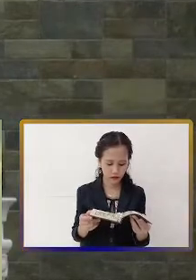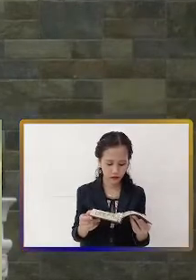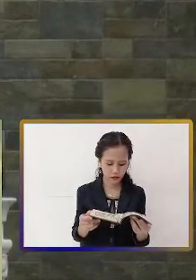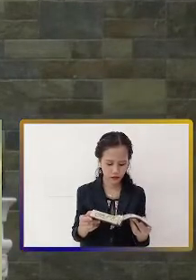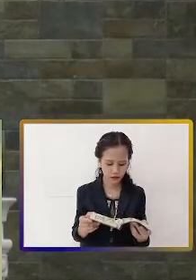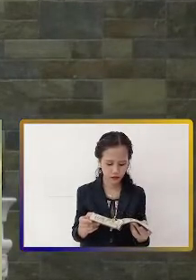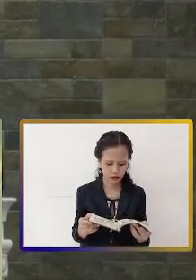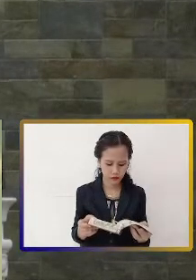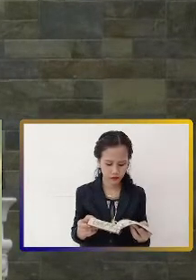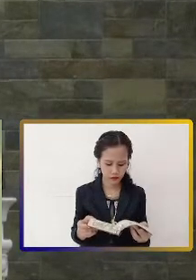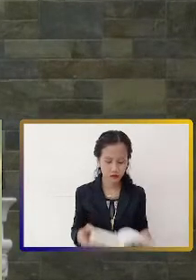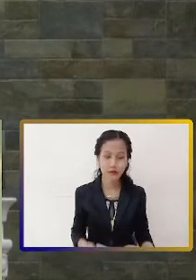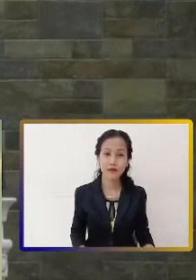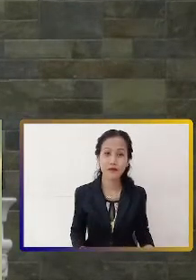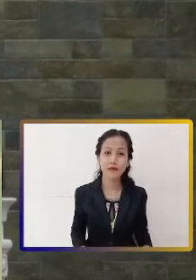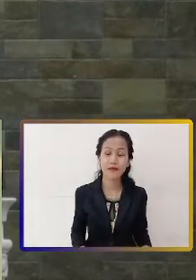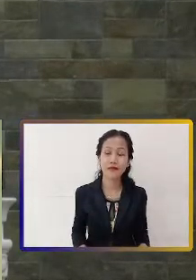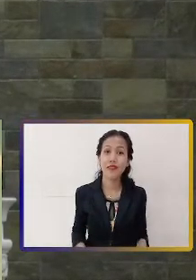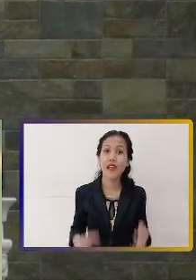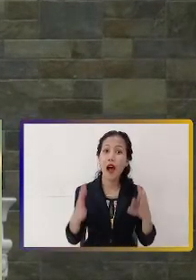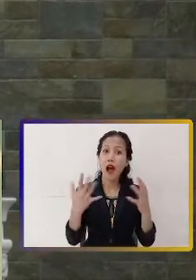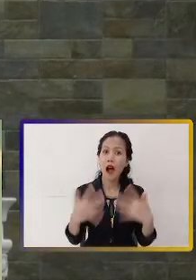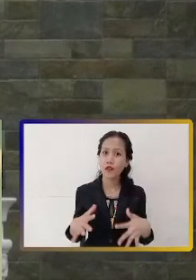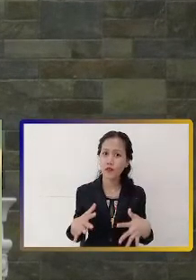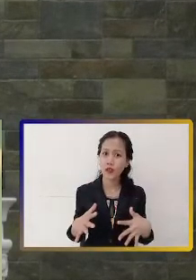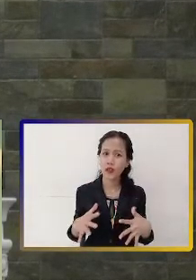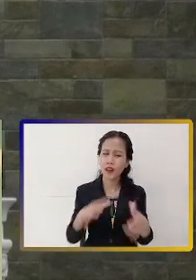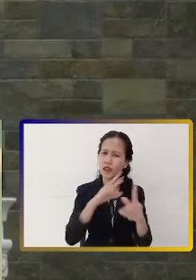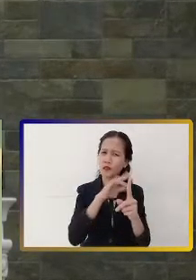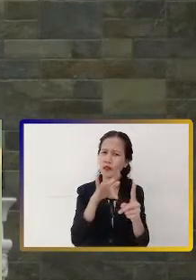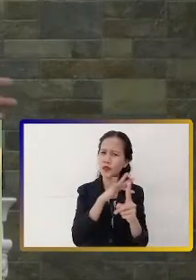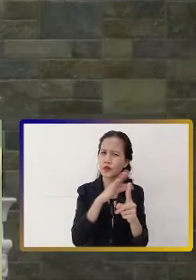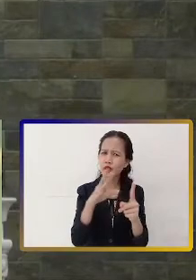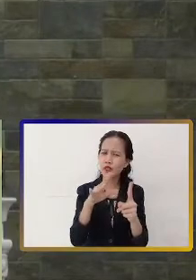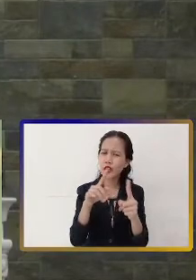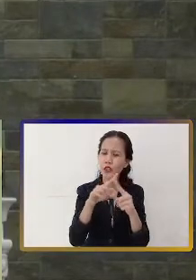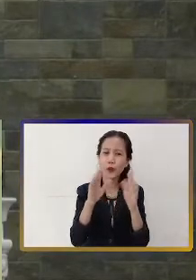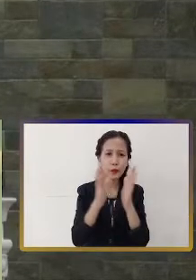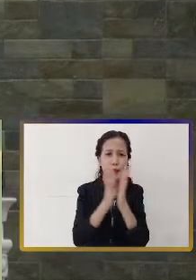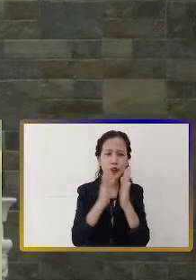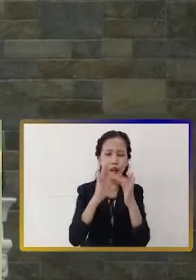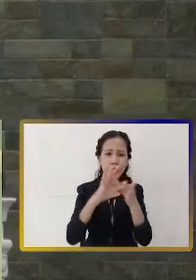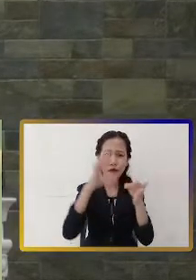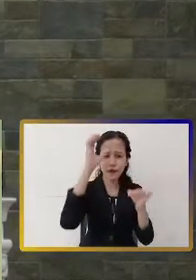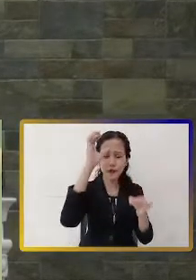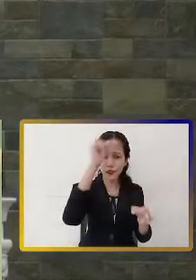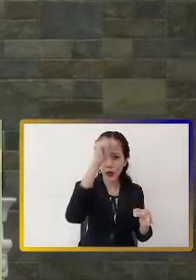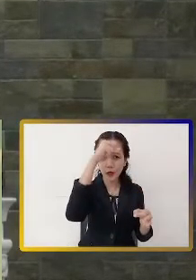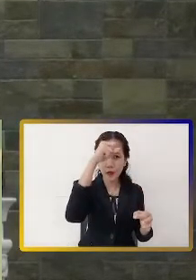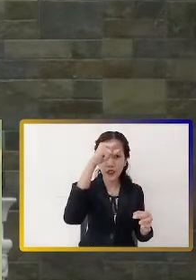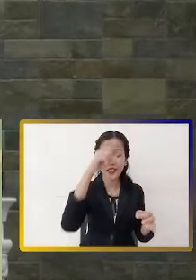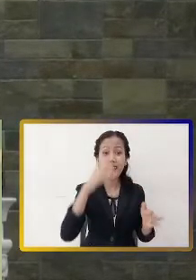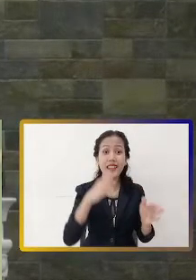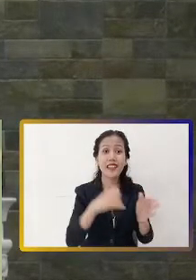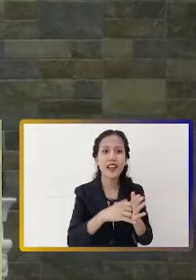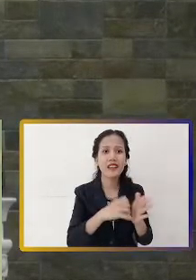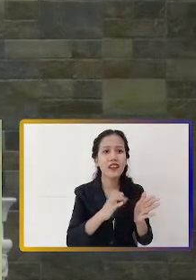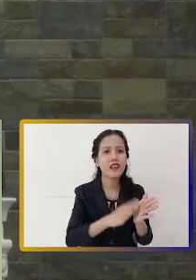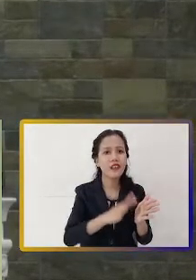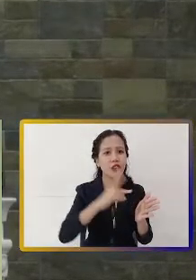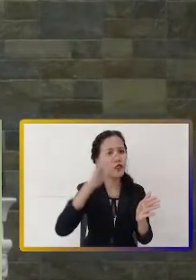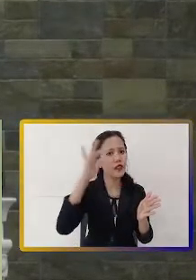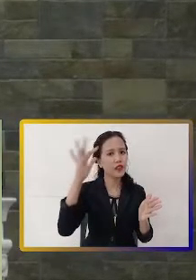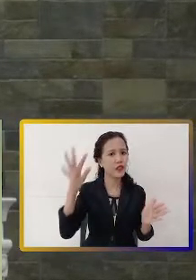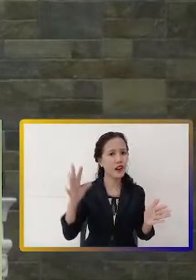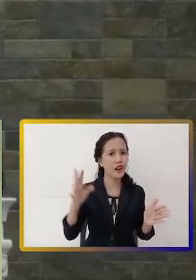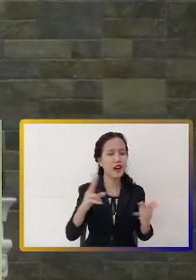of Solomon, here is God, He answered, and He was pleased, He was glorified by the contents of the